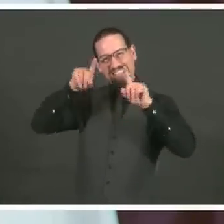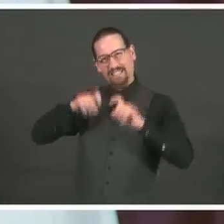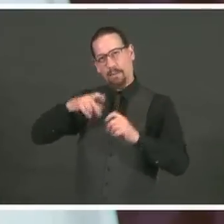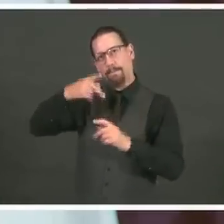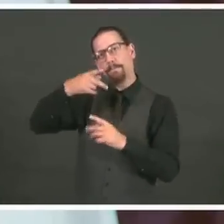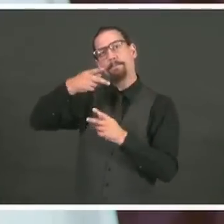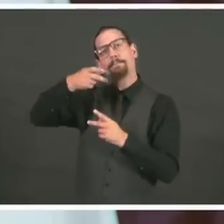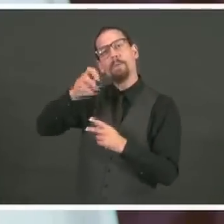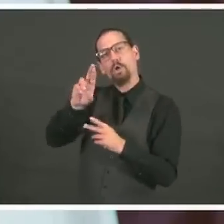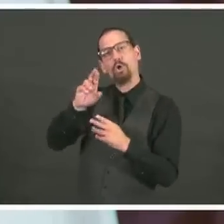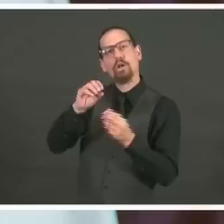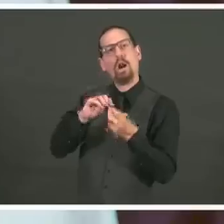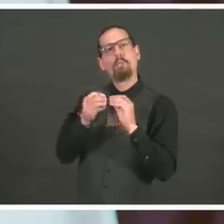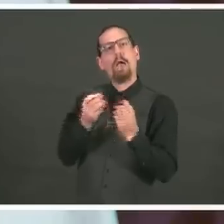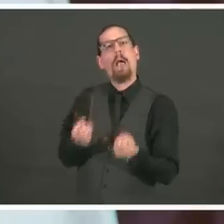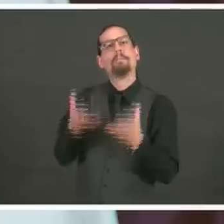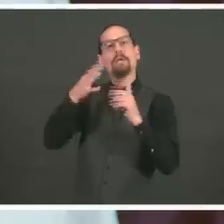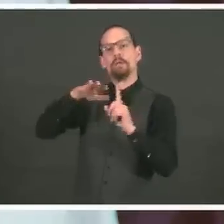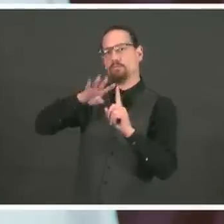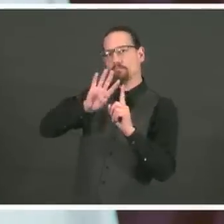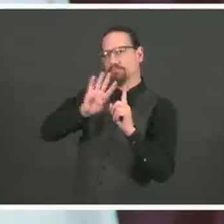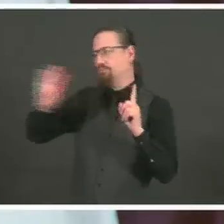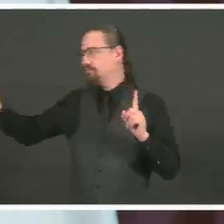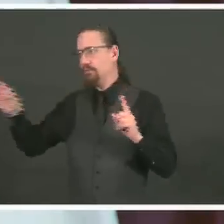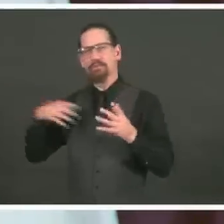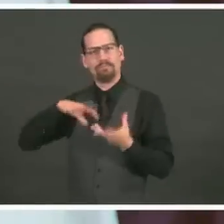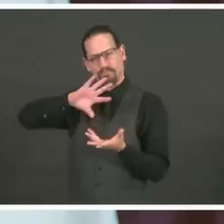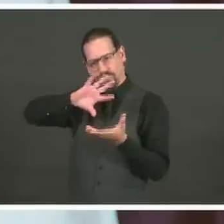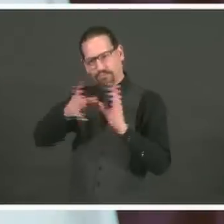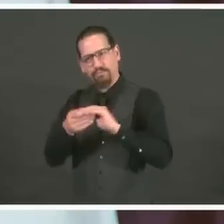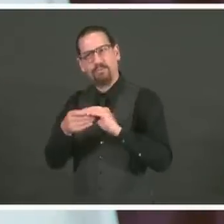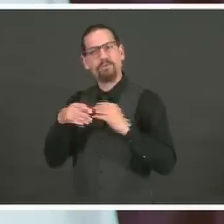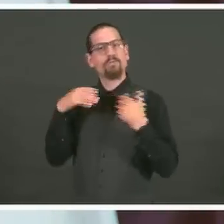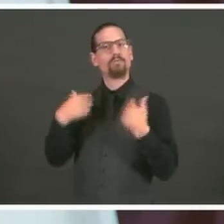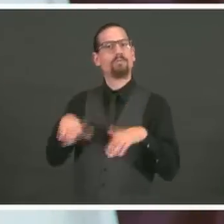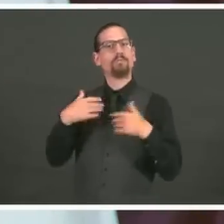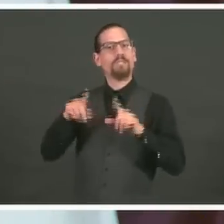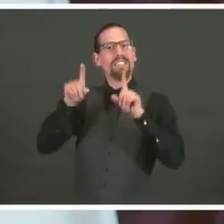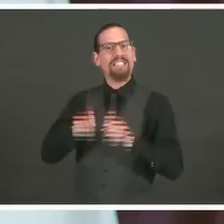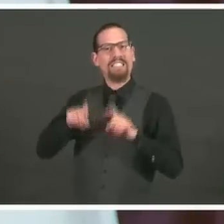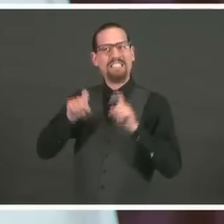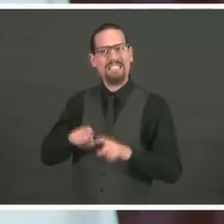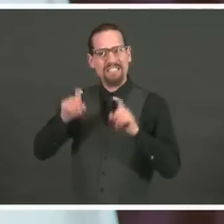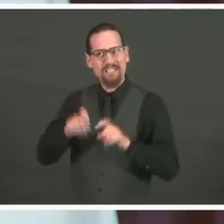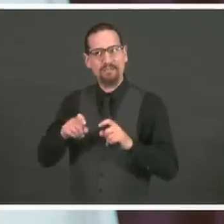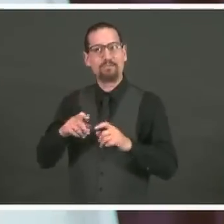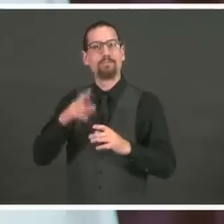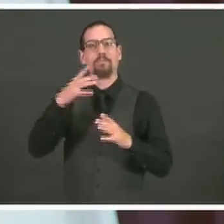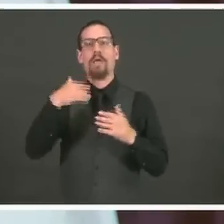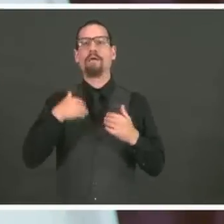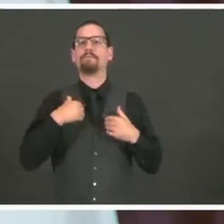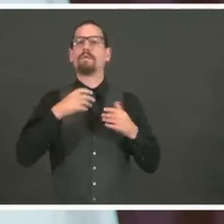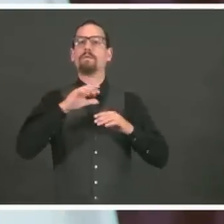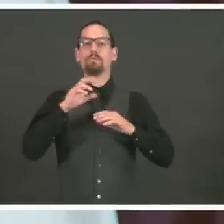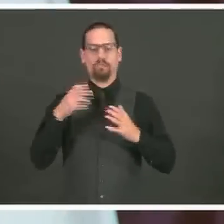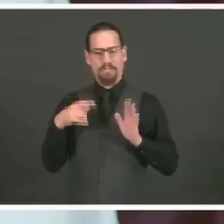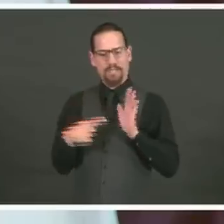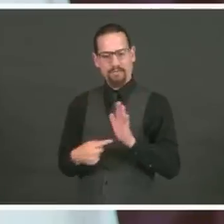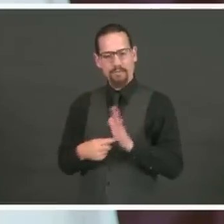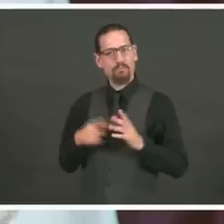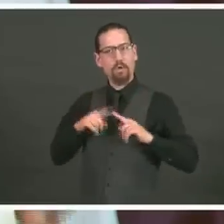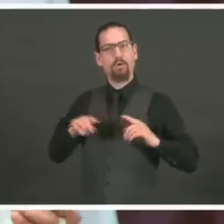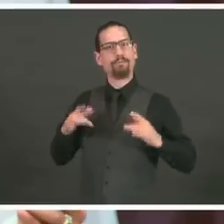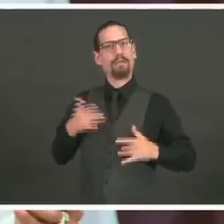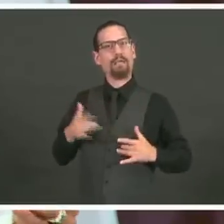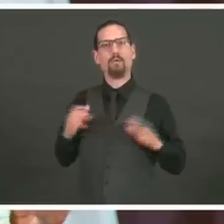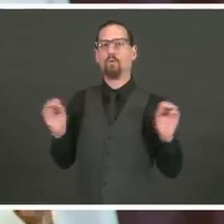We are making tests available for people who are sick and people who are asymptomatic. We have drive-through